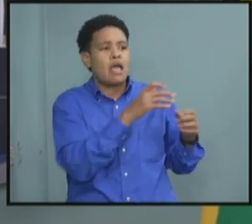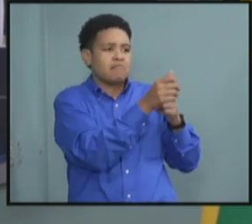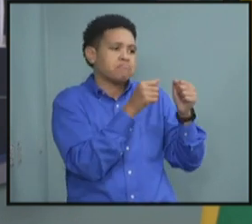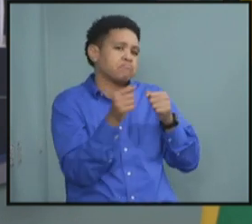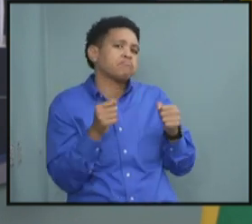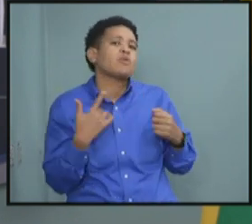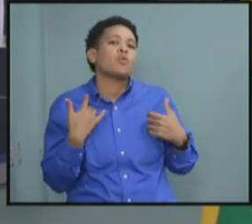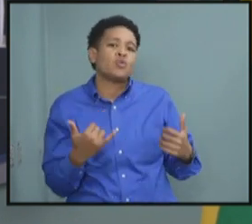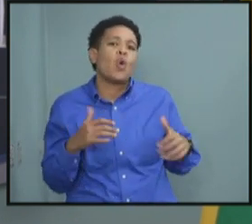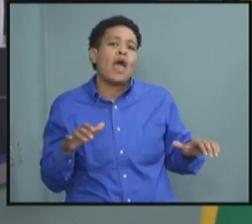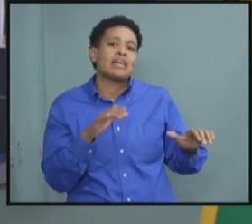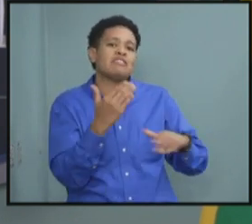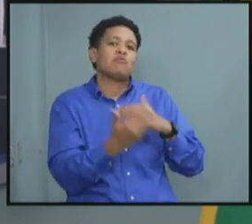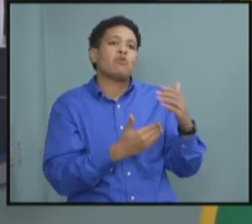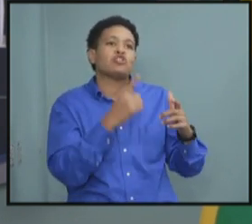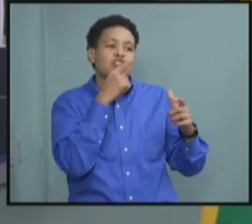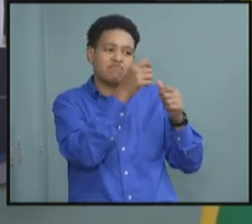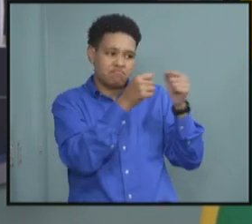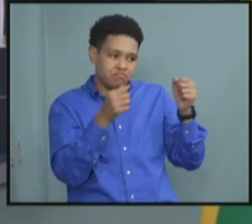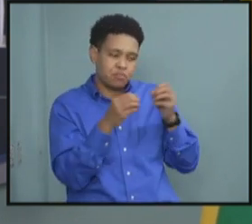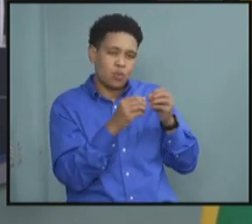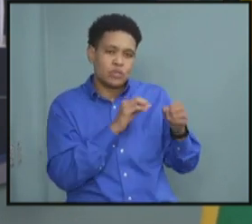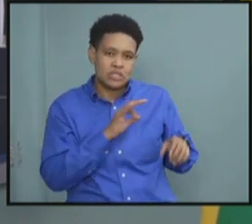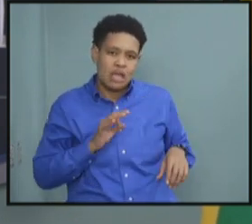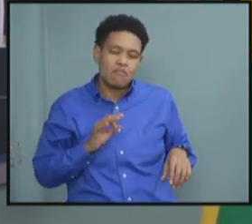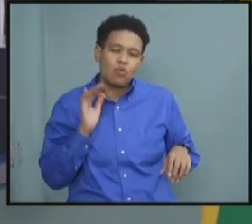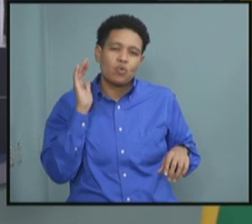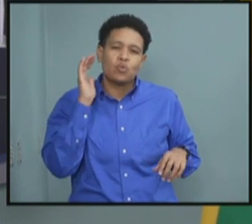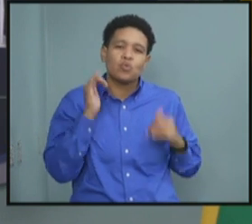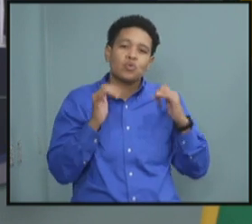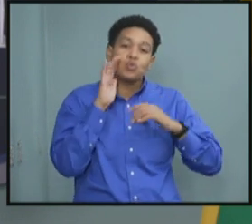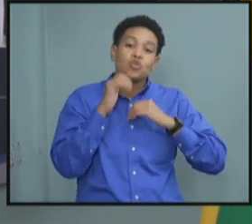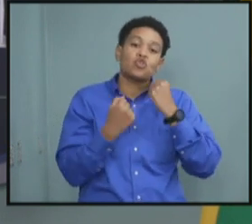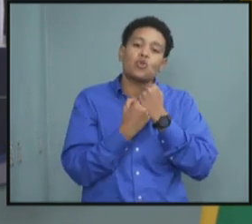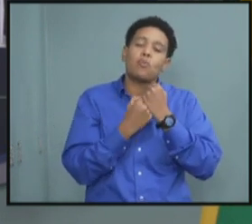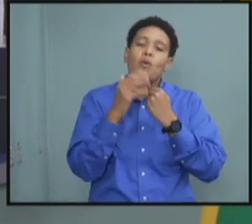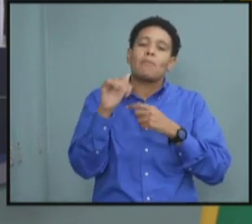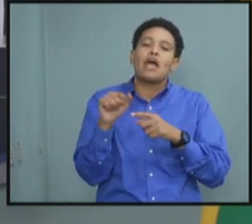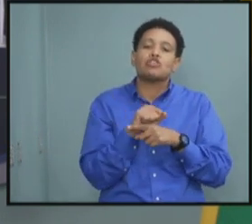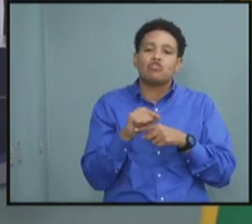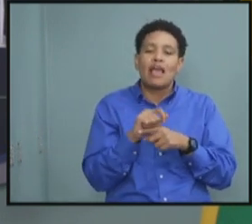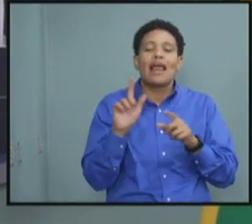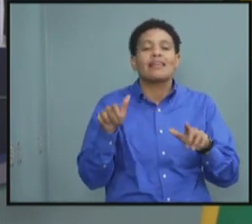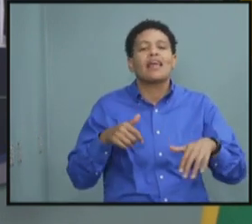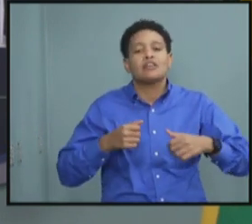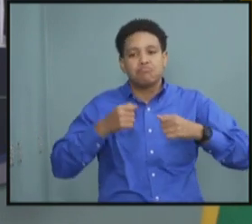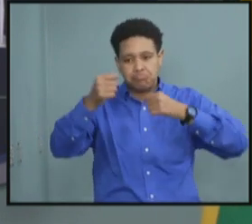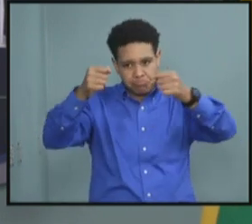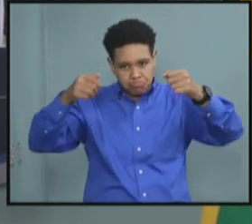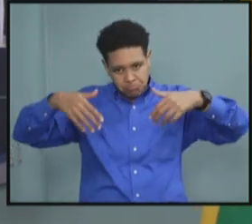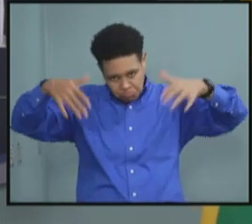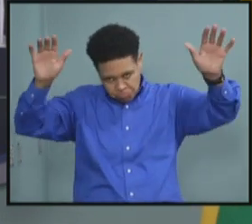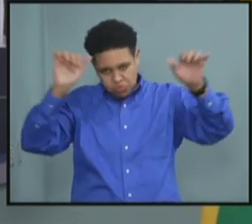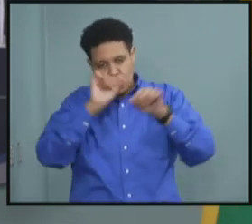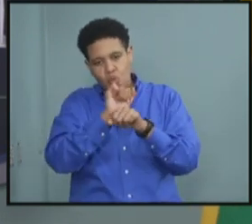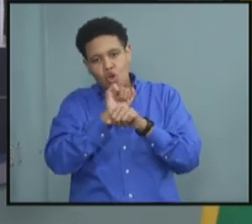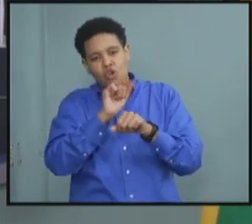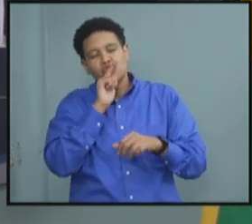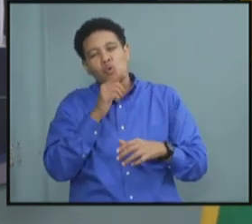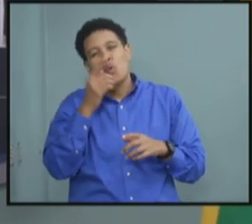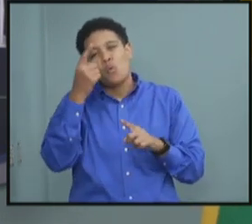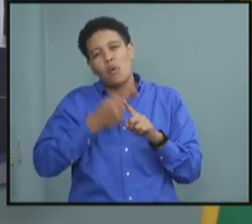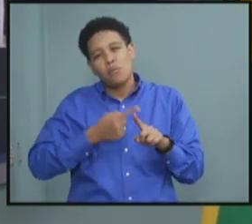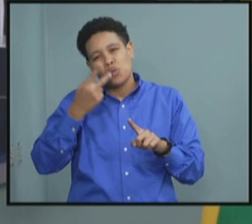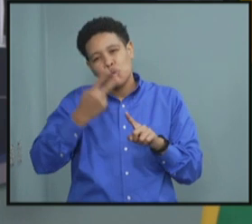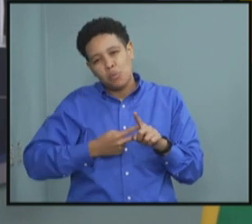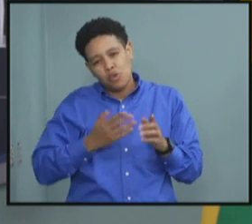of recruiting, which will also be supported by training and then deployment. And so over the next month or